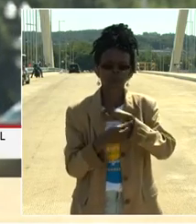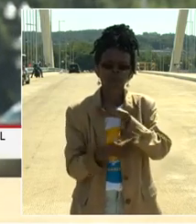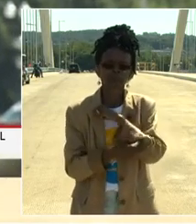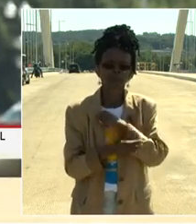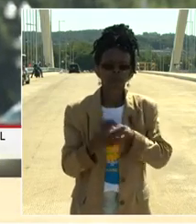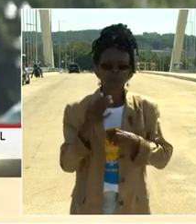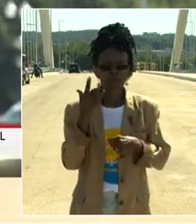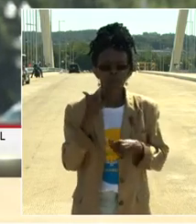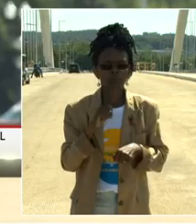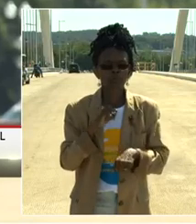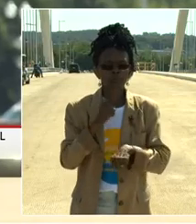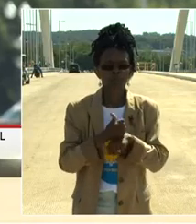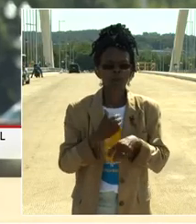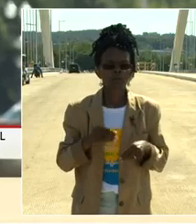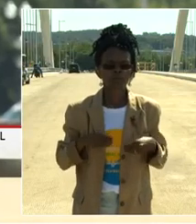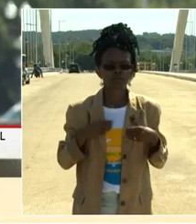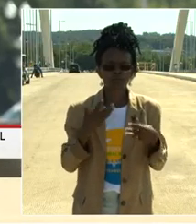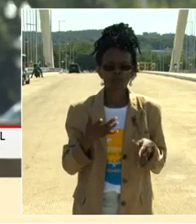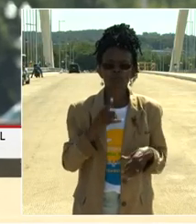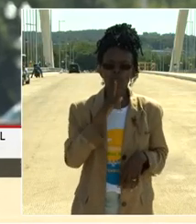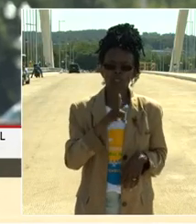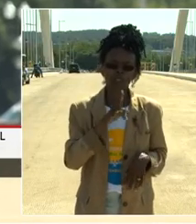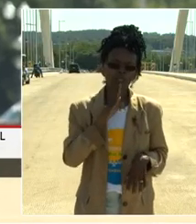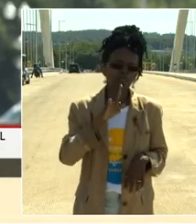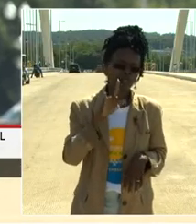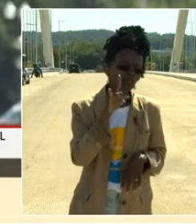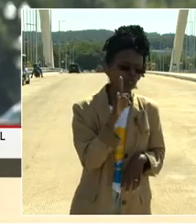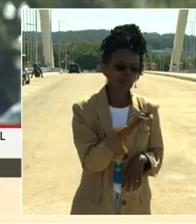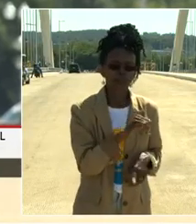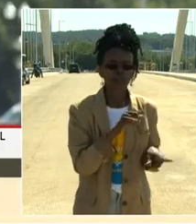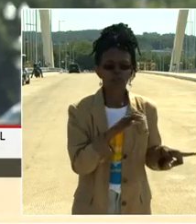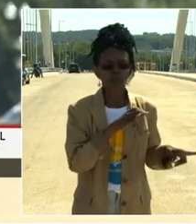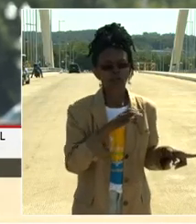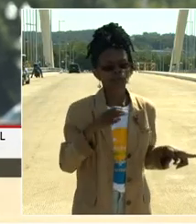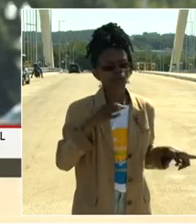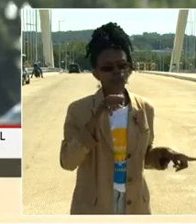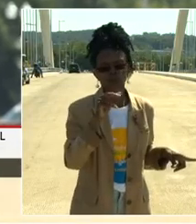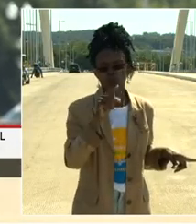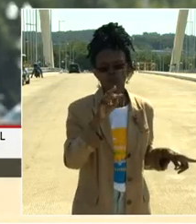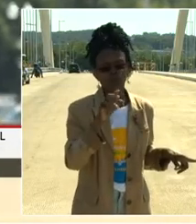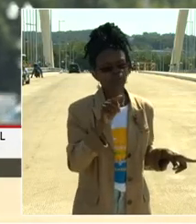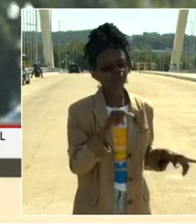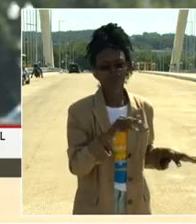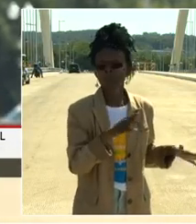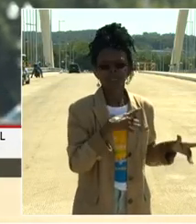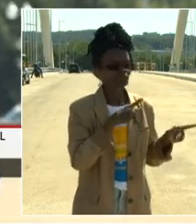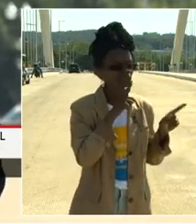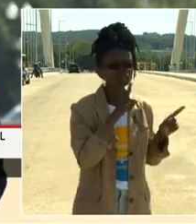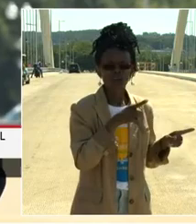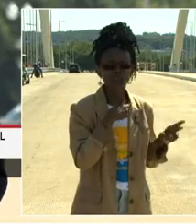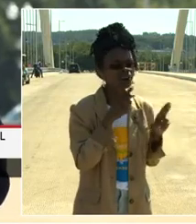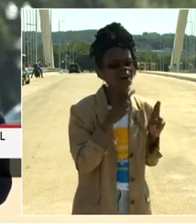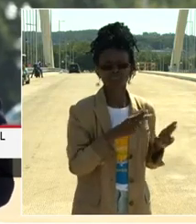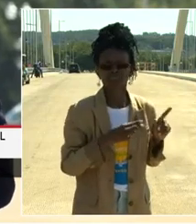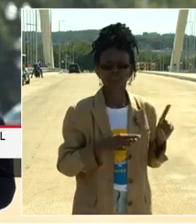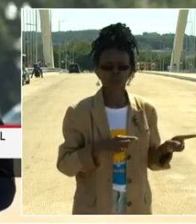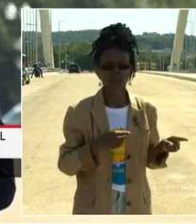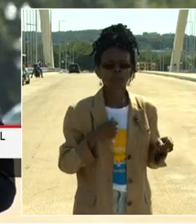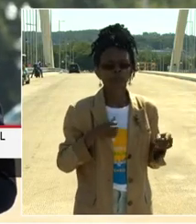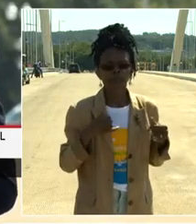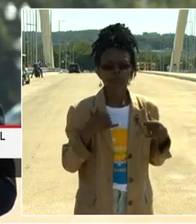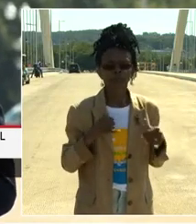that fact is true. But I want to tell you, I'm a politician. And I have